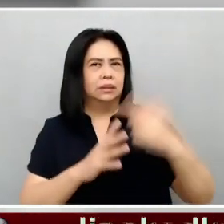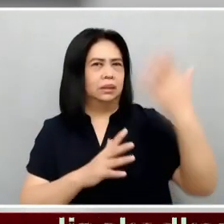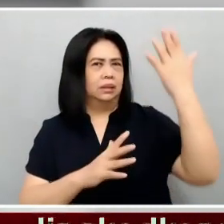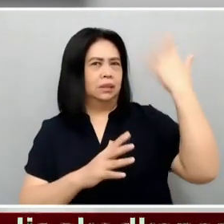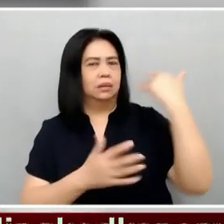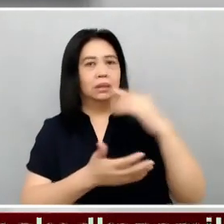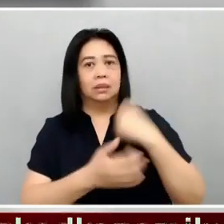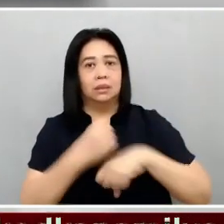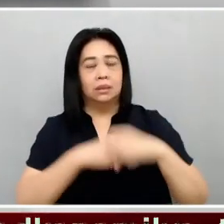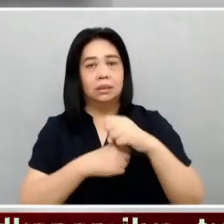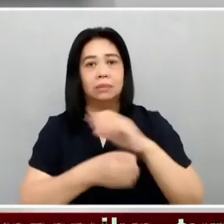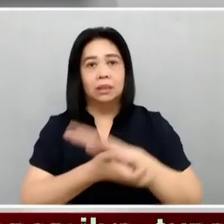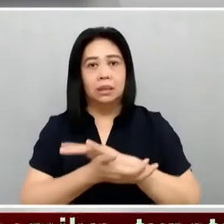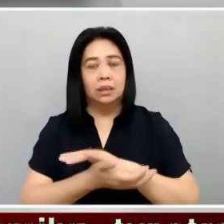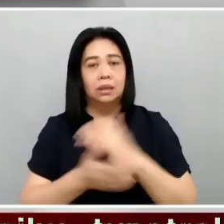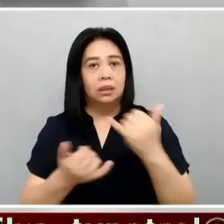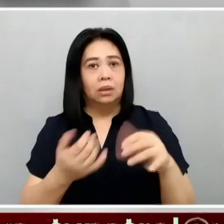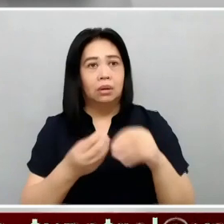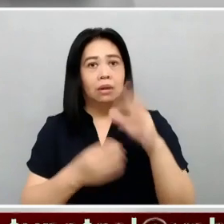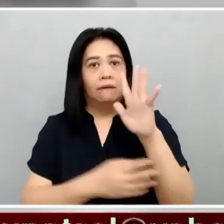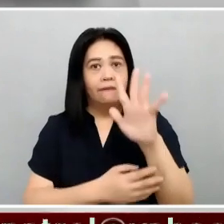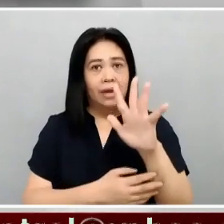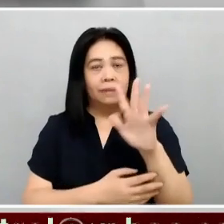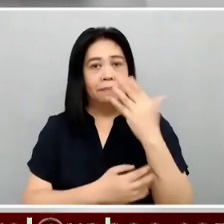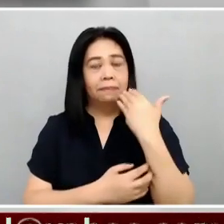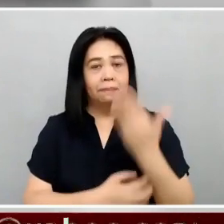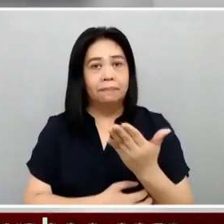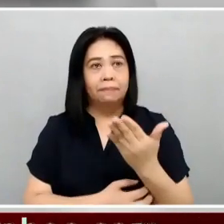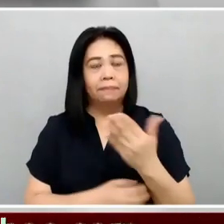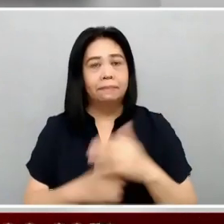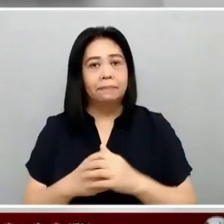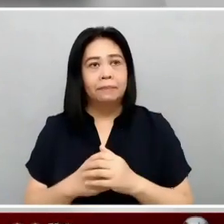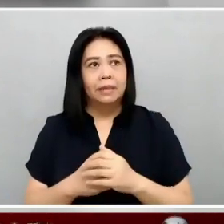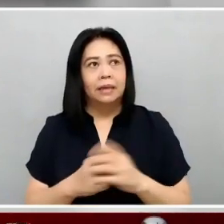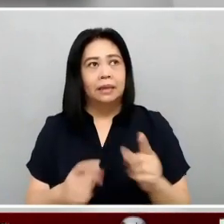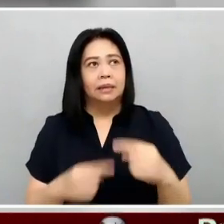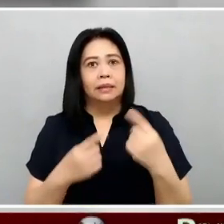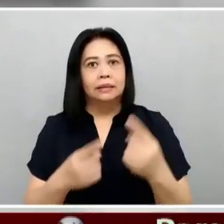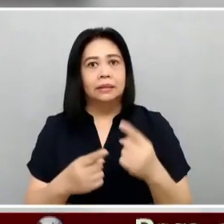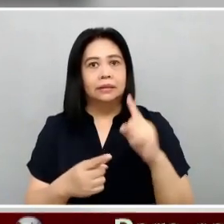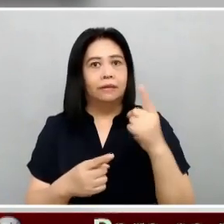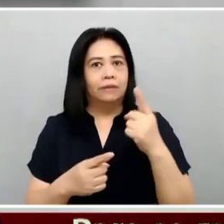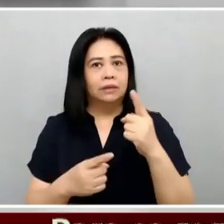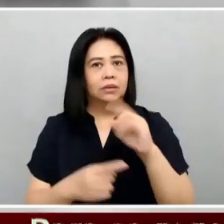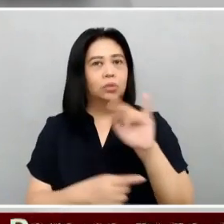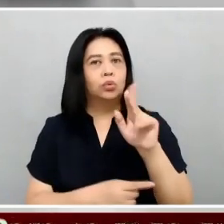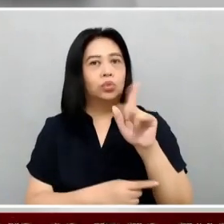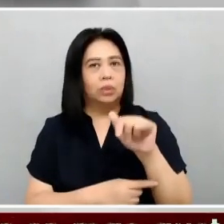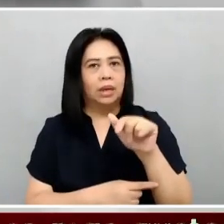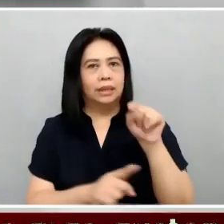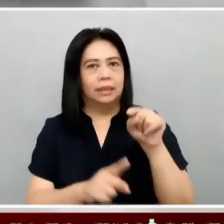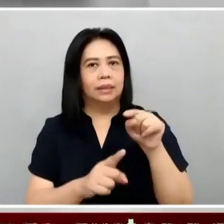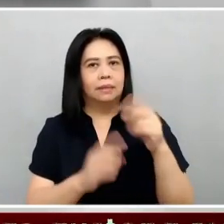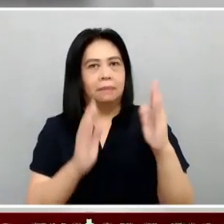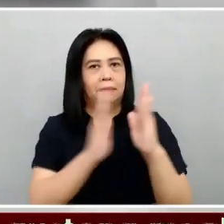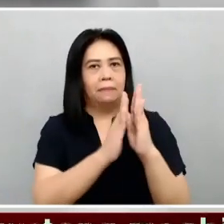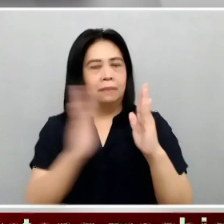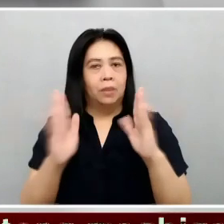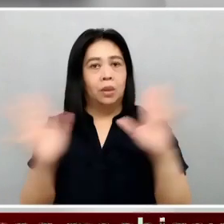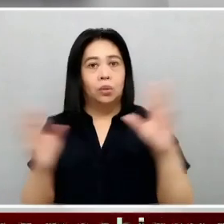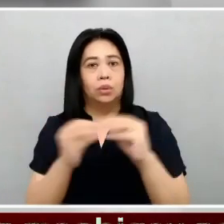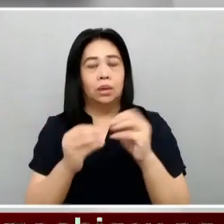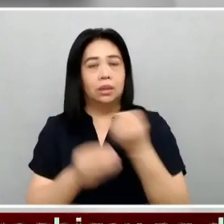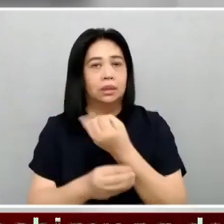The 5 deaths that you mentioned is since the 1st of July. And the total number of